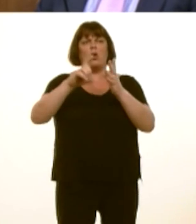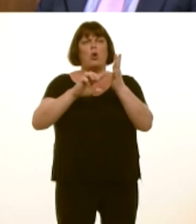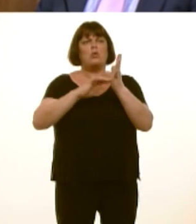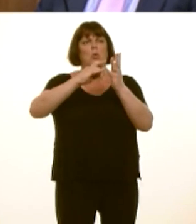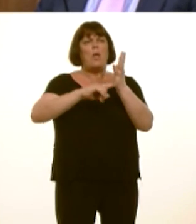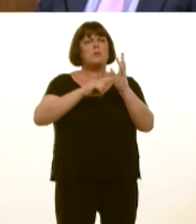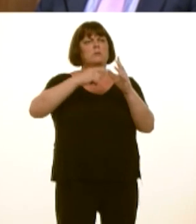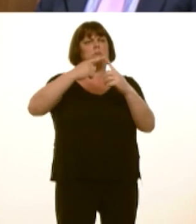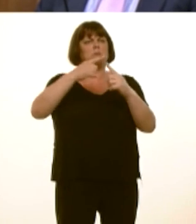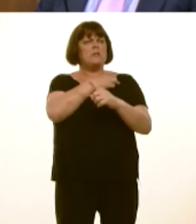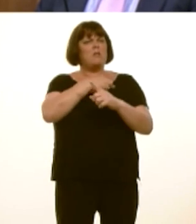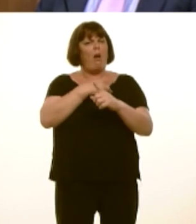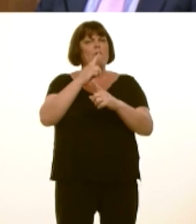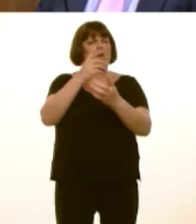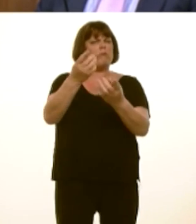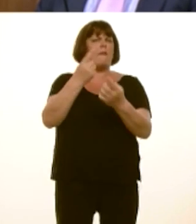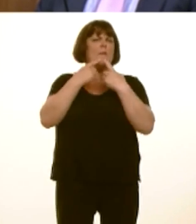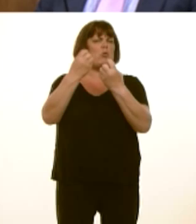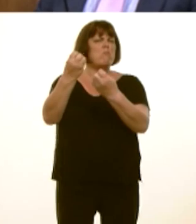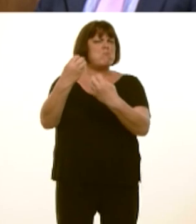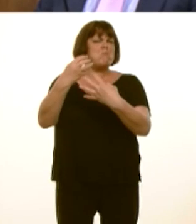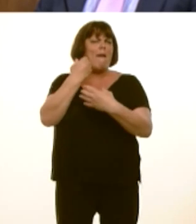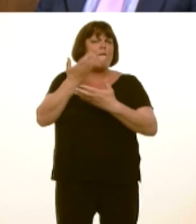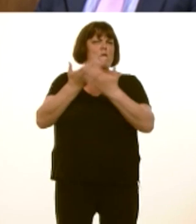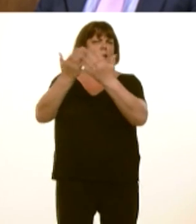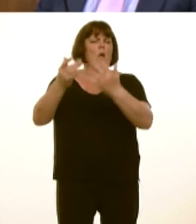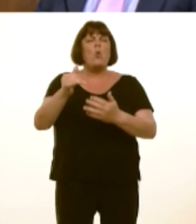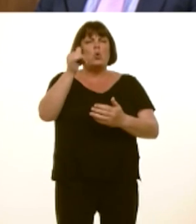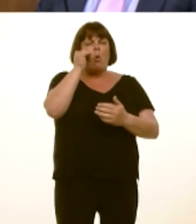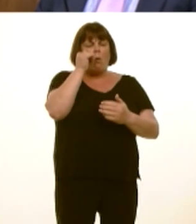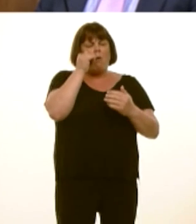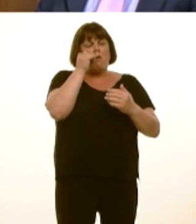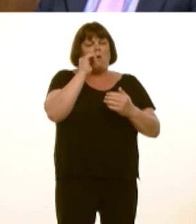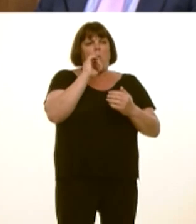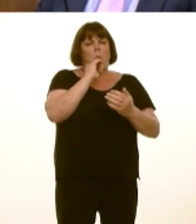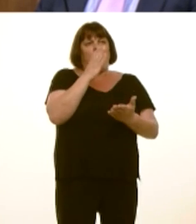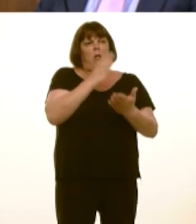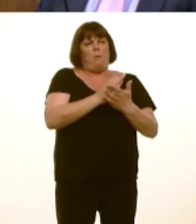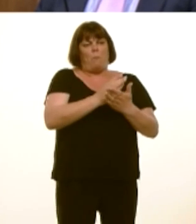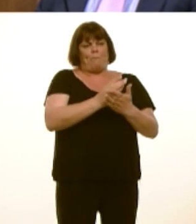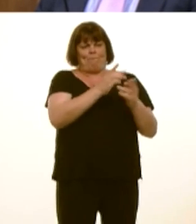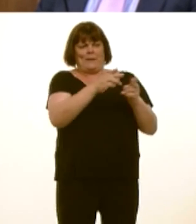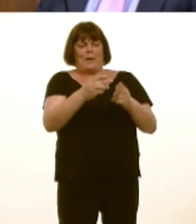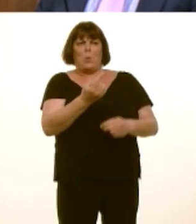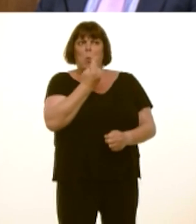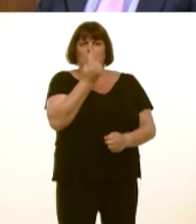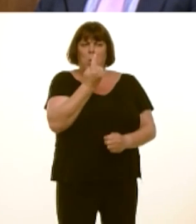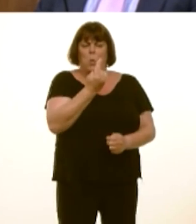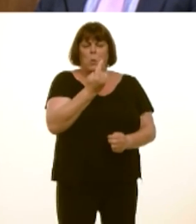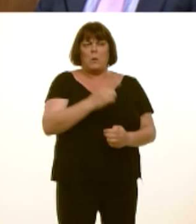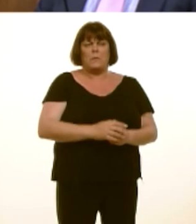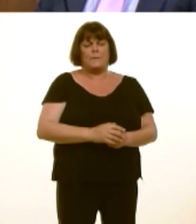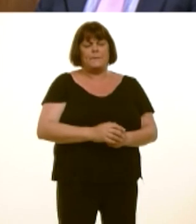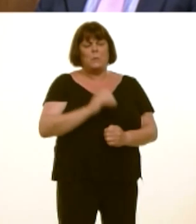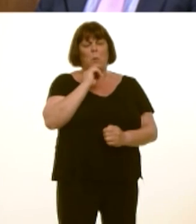It's clear that there will be more confirmed fatalities. At the moment, the identification process is